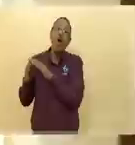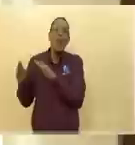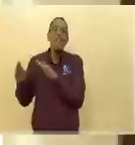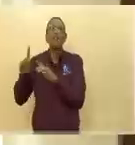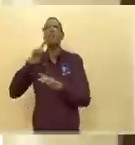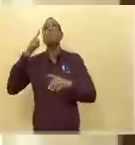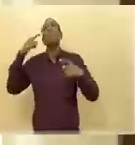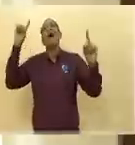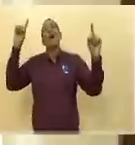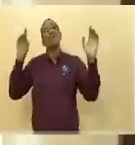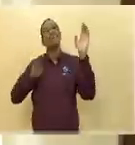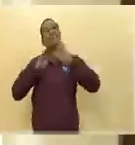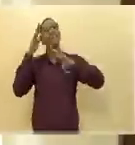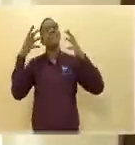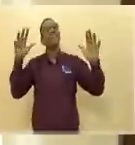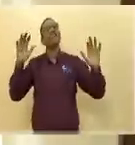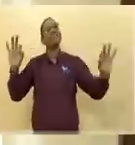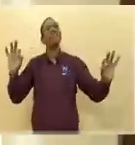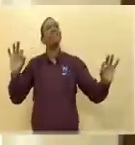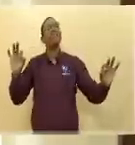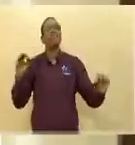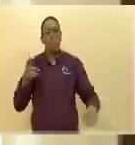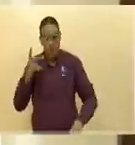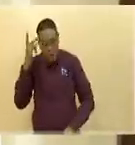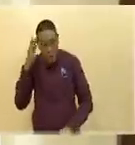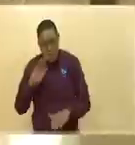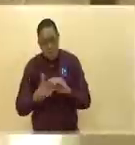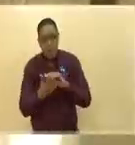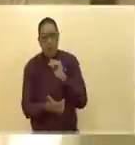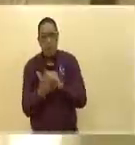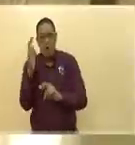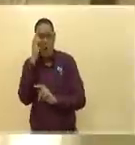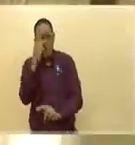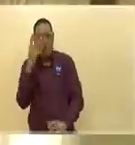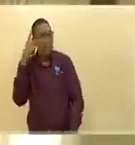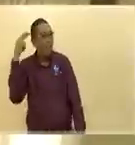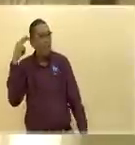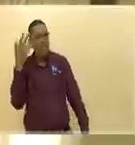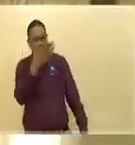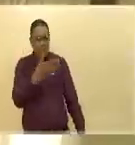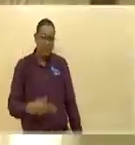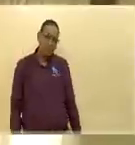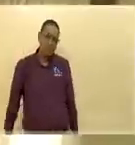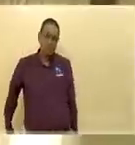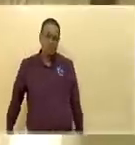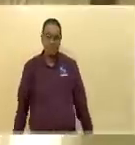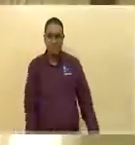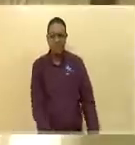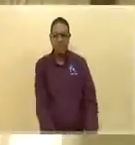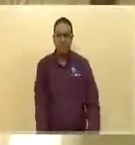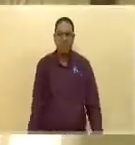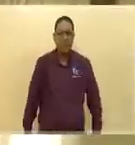developed status. Ladies and gentlemen, Prime Minister of Jamaica, the Most Honorable Andrew Holness.